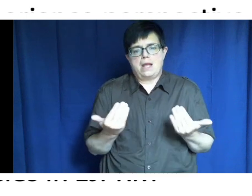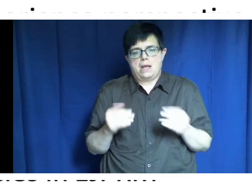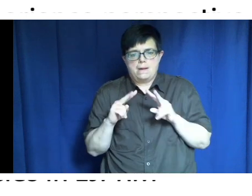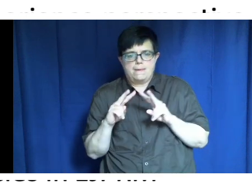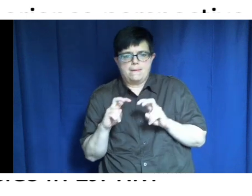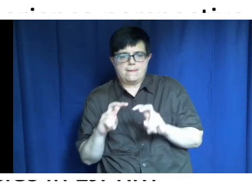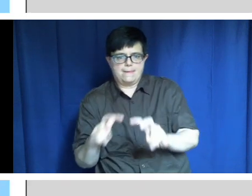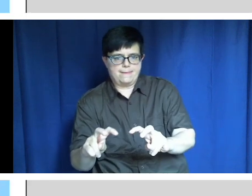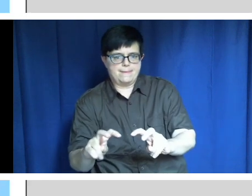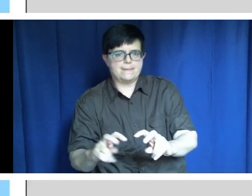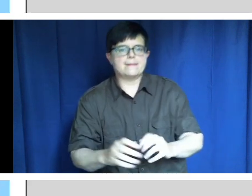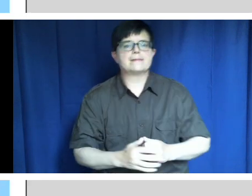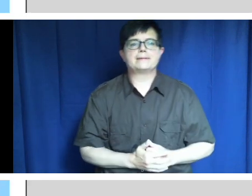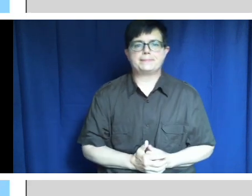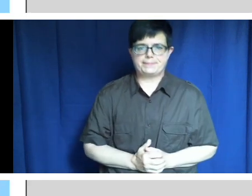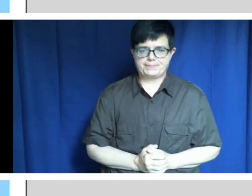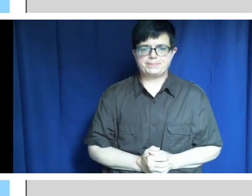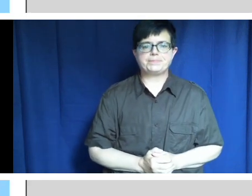data.